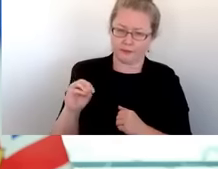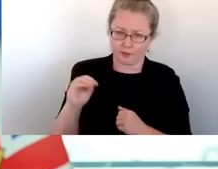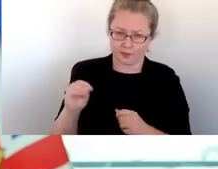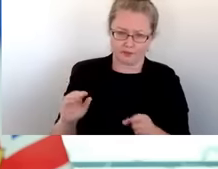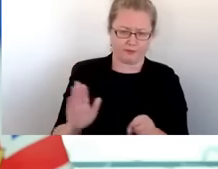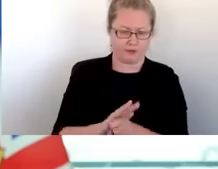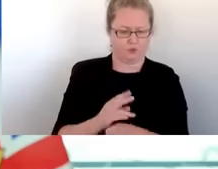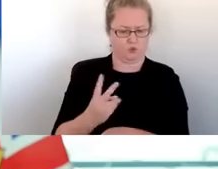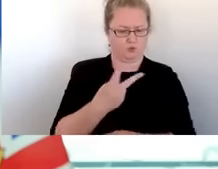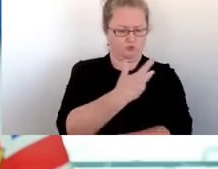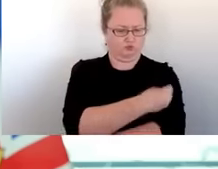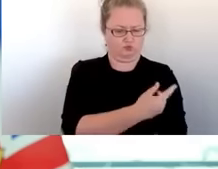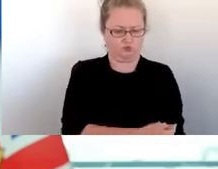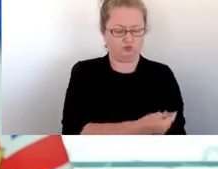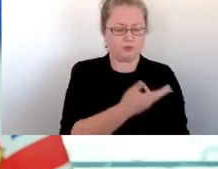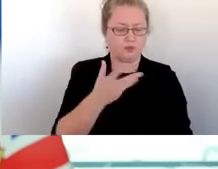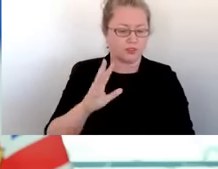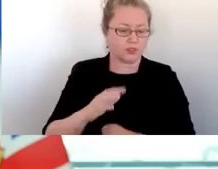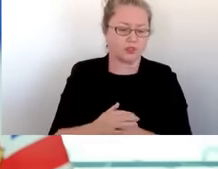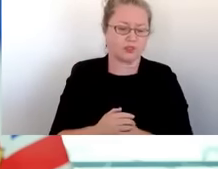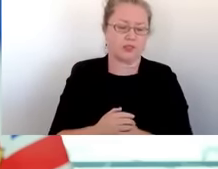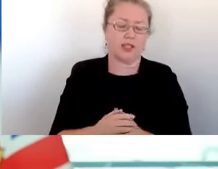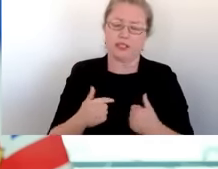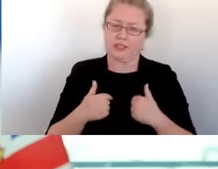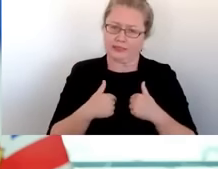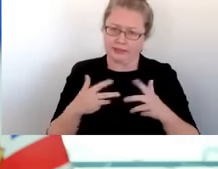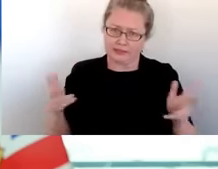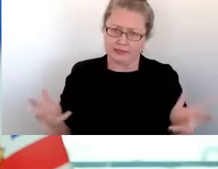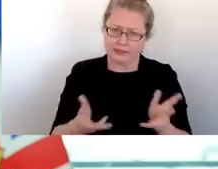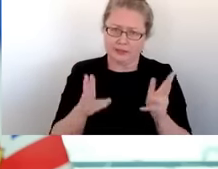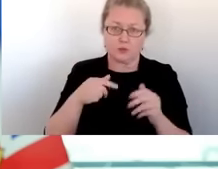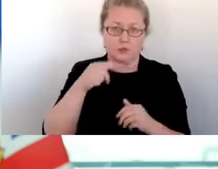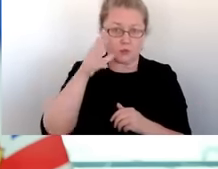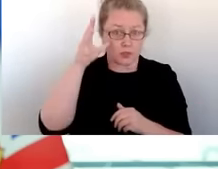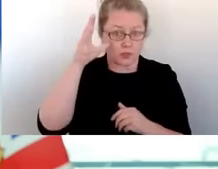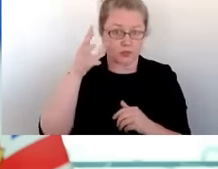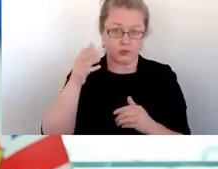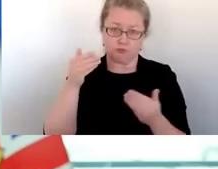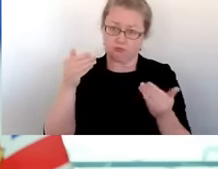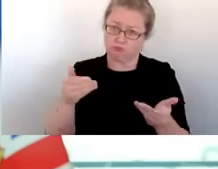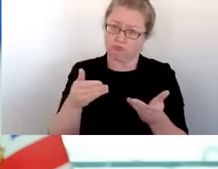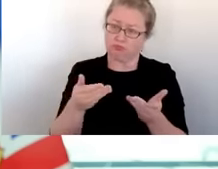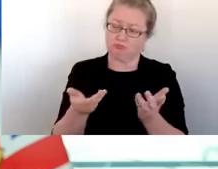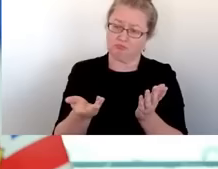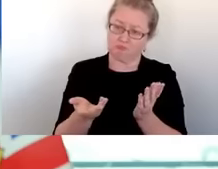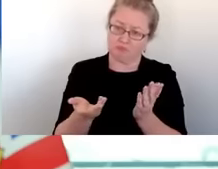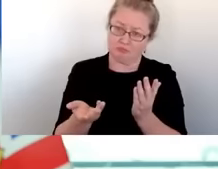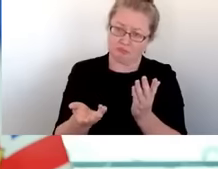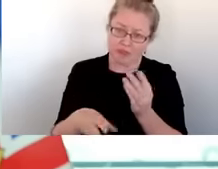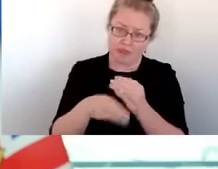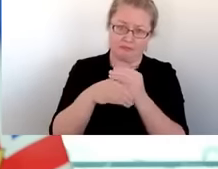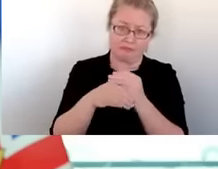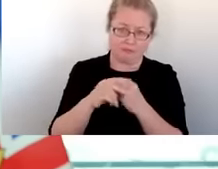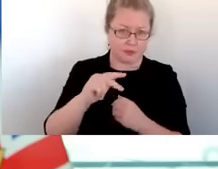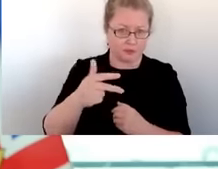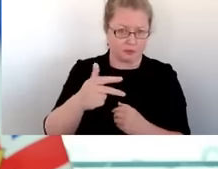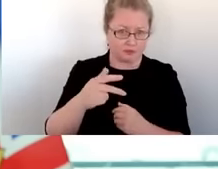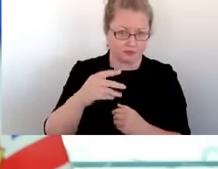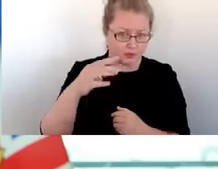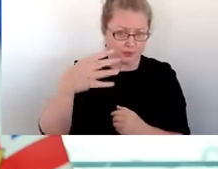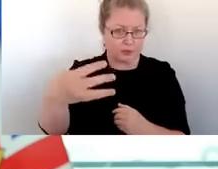50% who are fully vaccinated with 2 doses. And just want to, just encourage them to carry on and take their vaccine as it's being